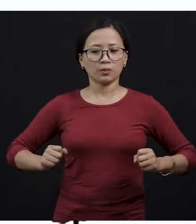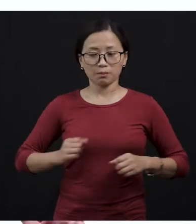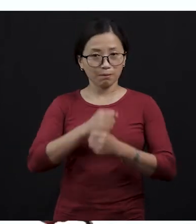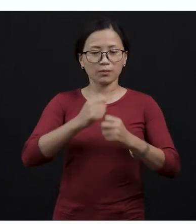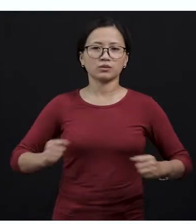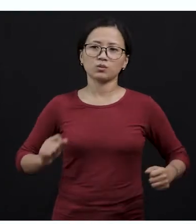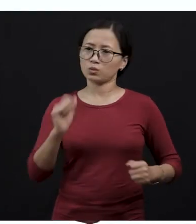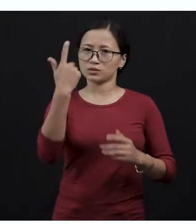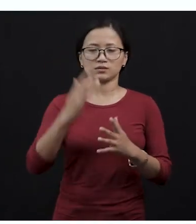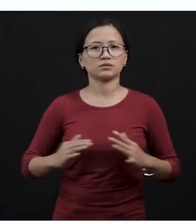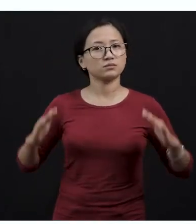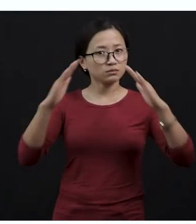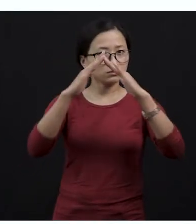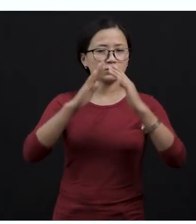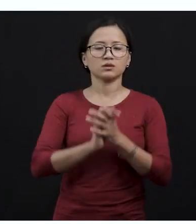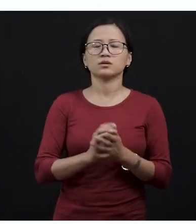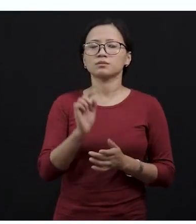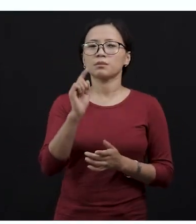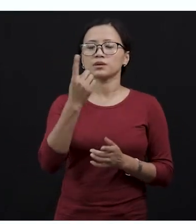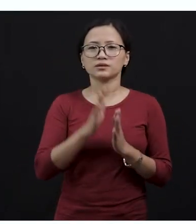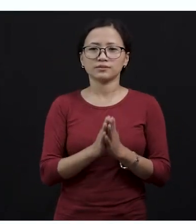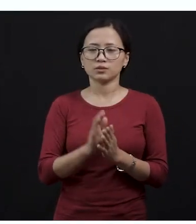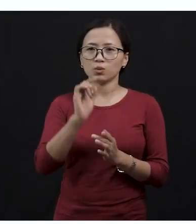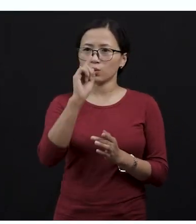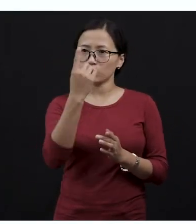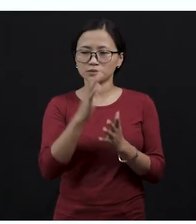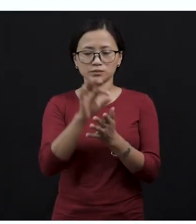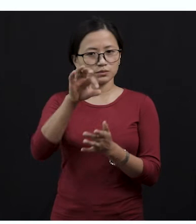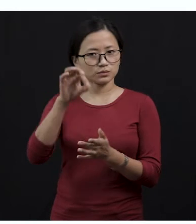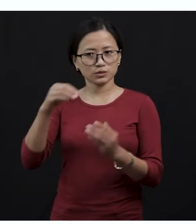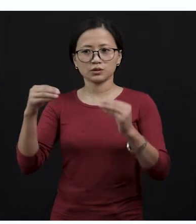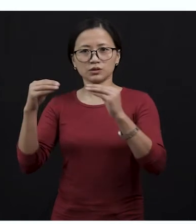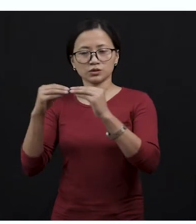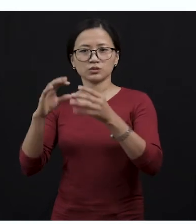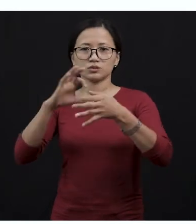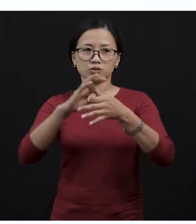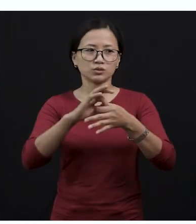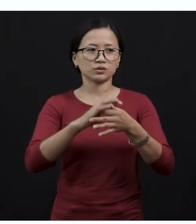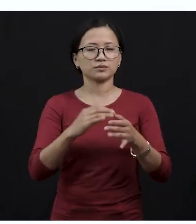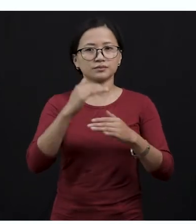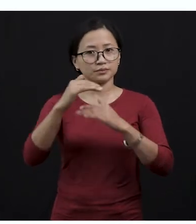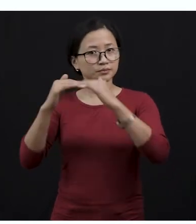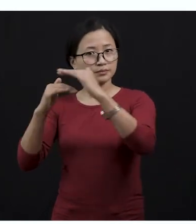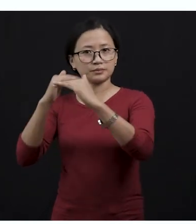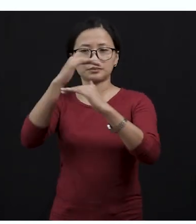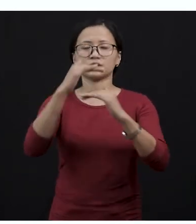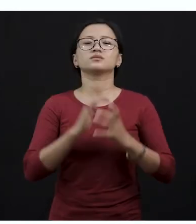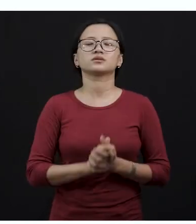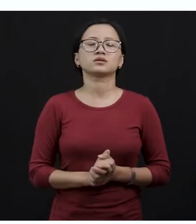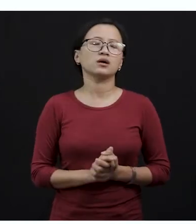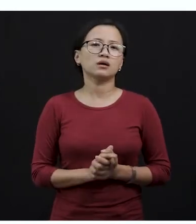right? First, the single pieces of bricks you join together like this. Yes or no?